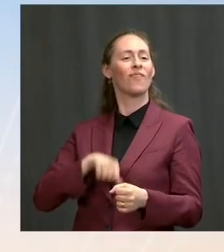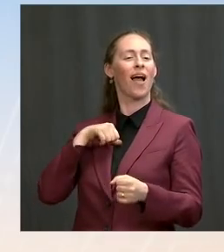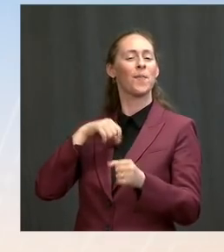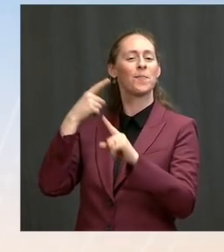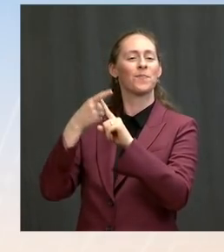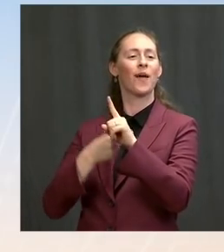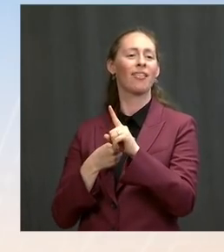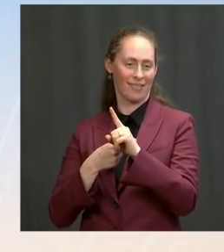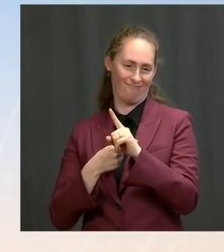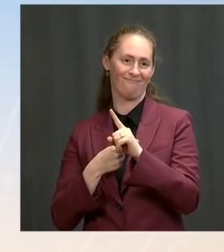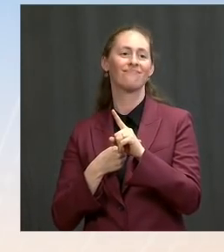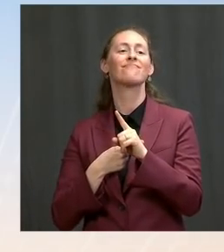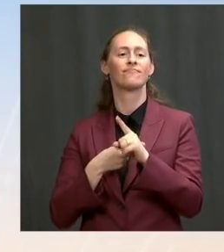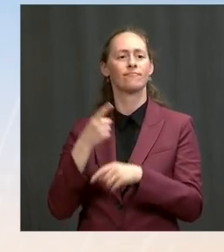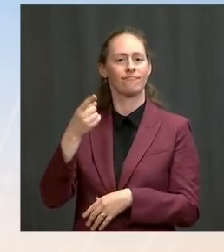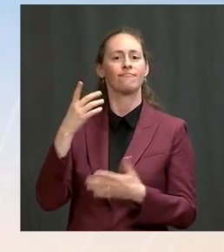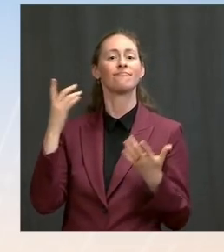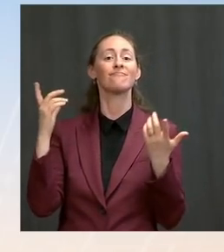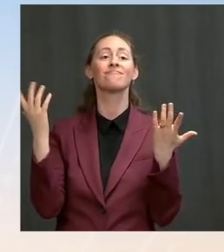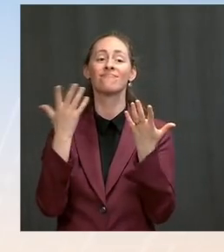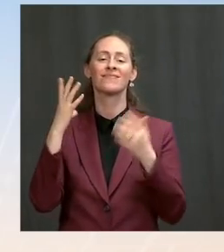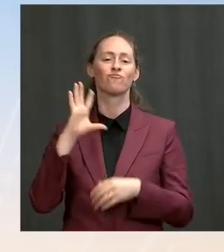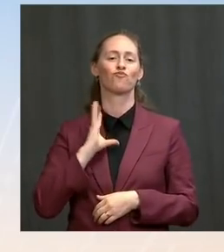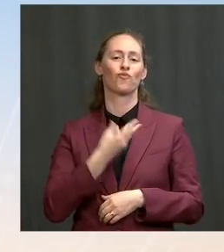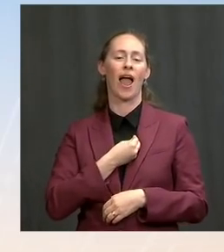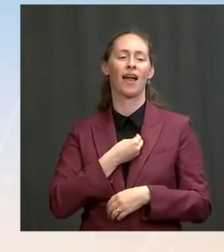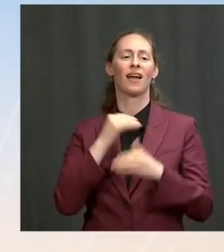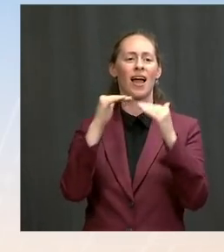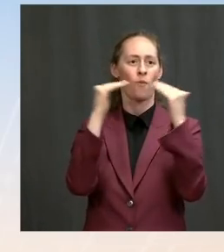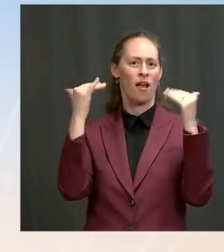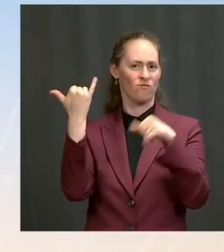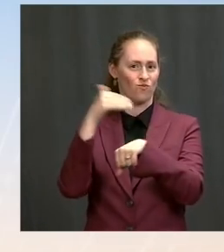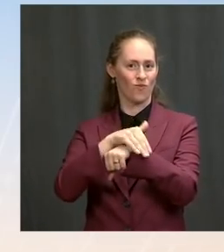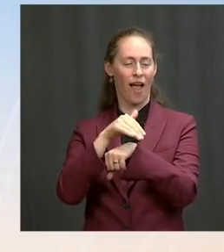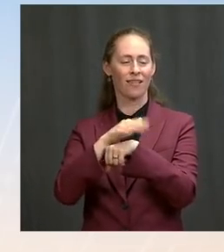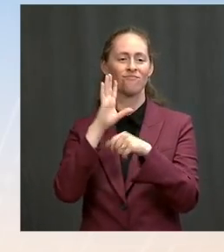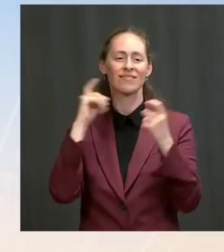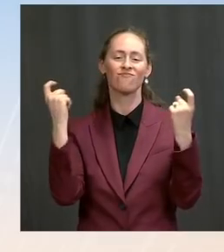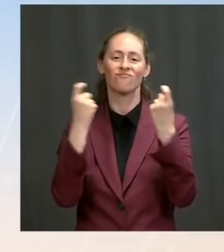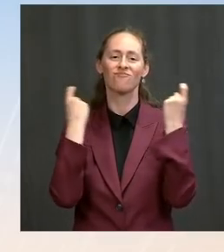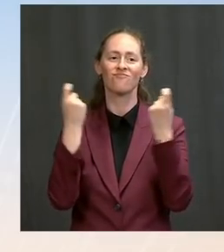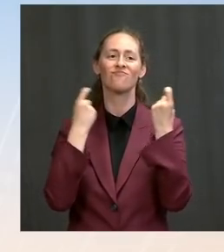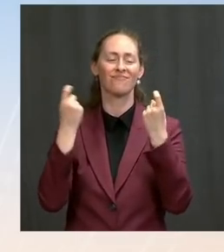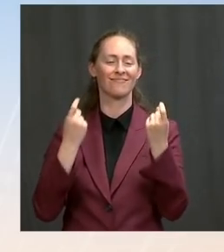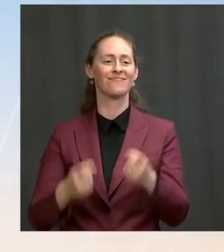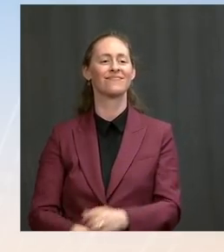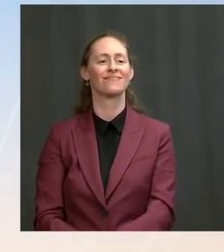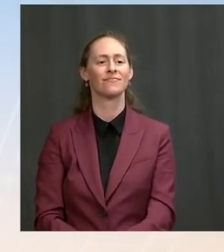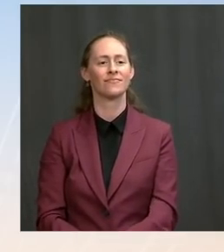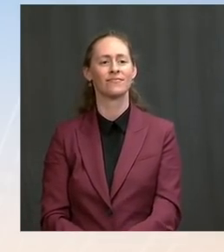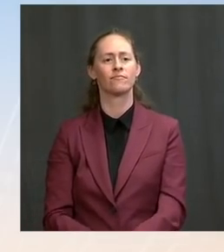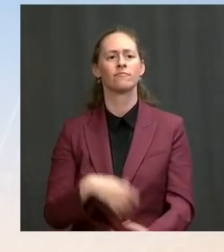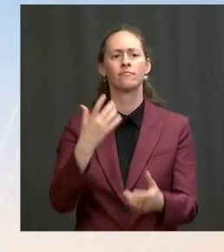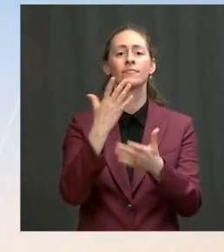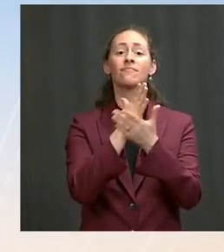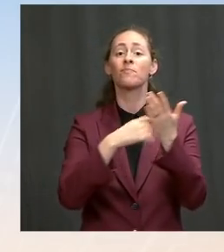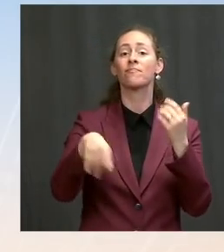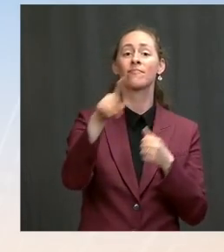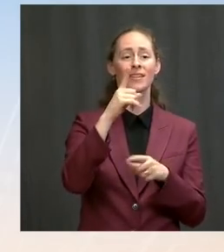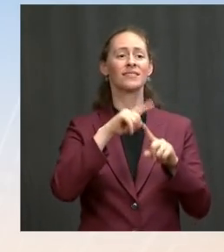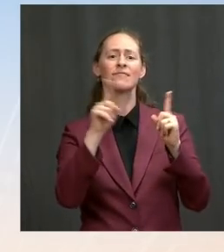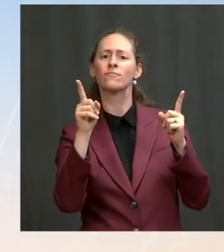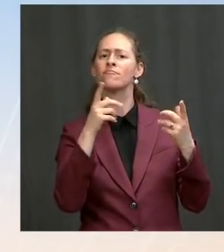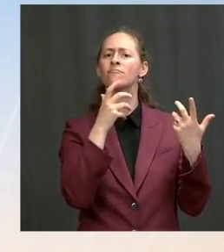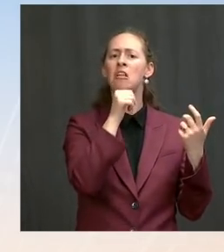transgender equality later this evening. At this convening, young transgender and gender non-binary leaders from across the country will share